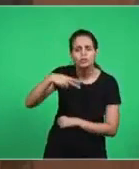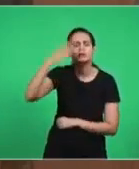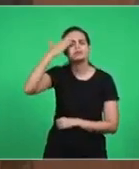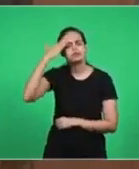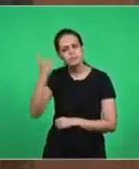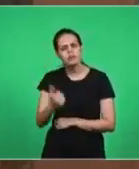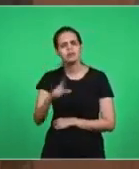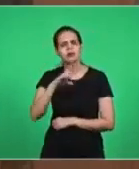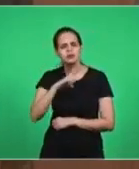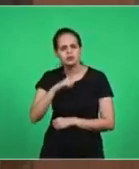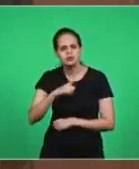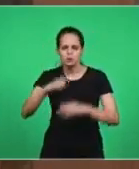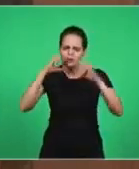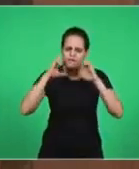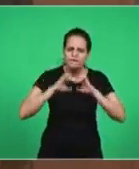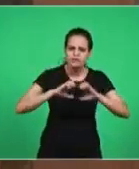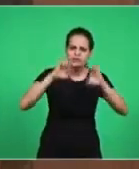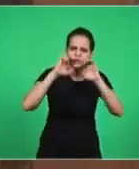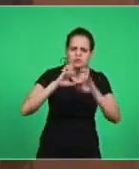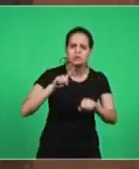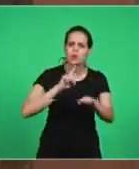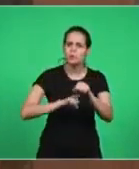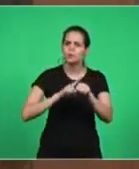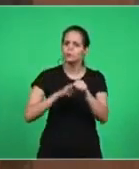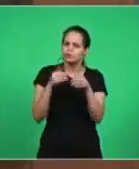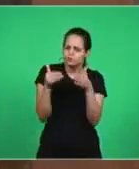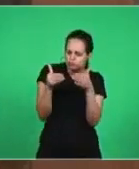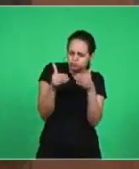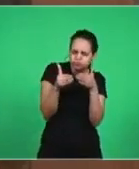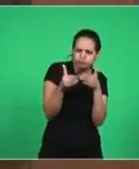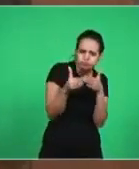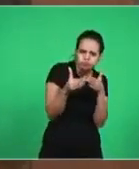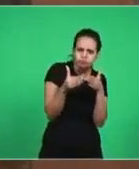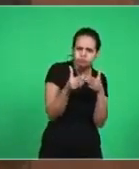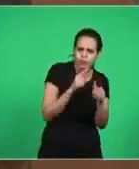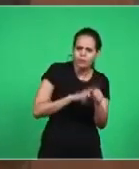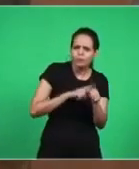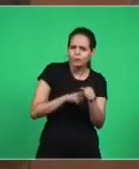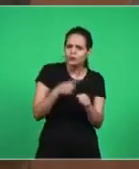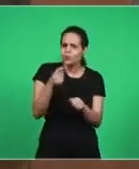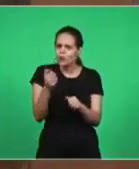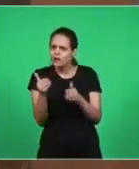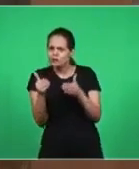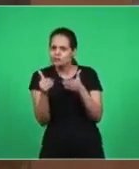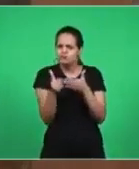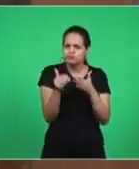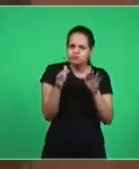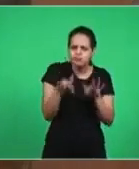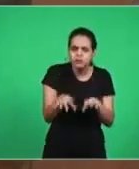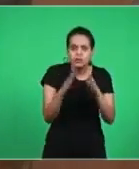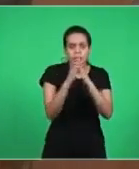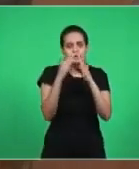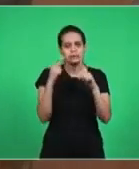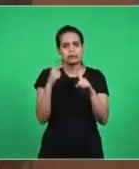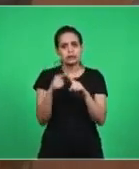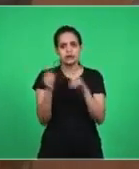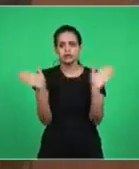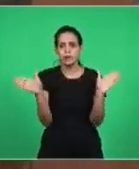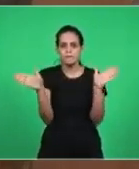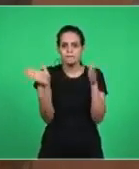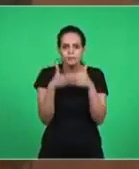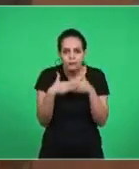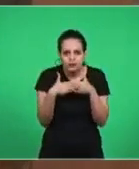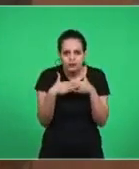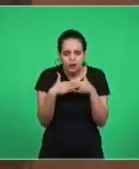an evangelization and that we are living the last hour and didn't say it to anyone else. The churches were closed,